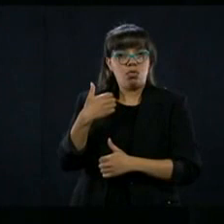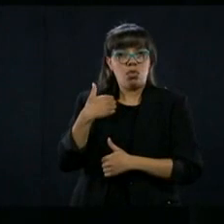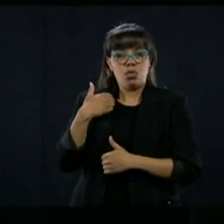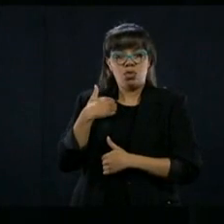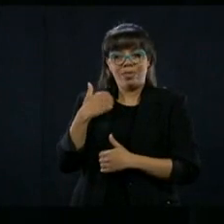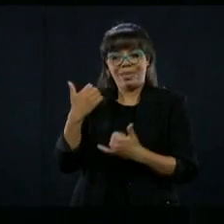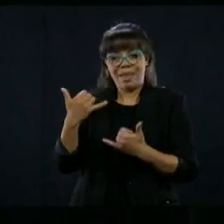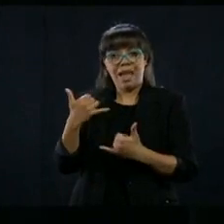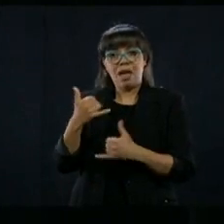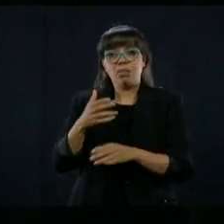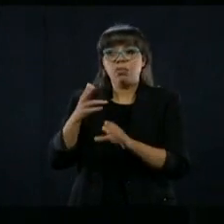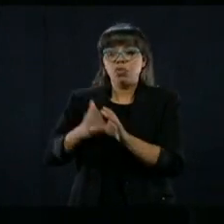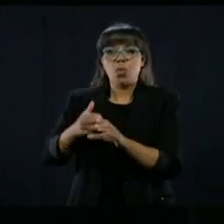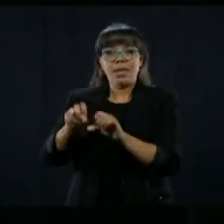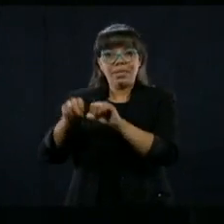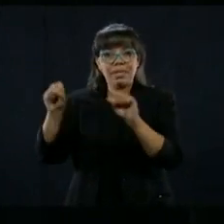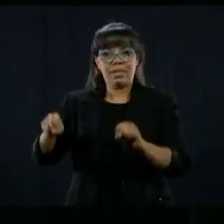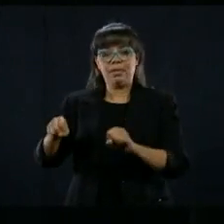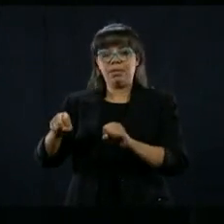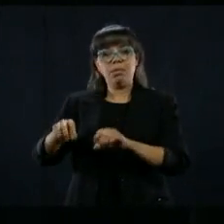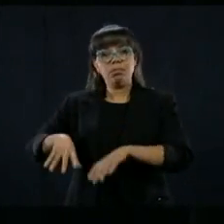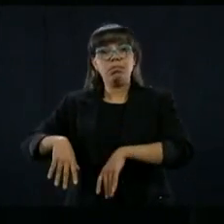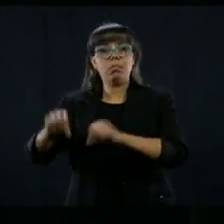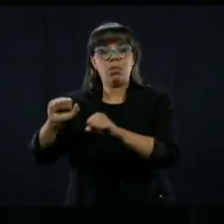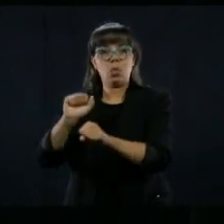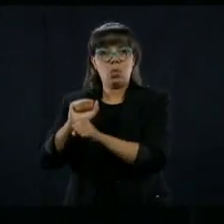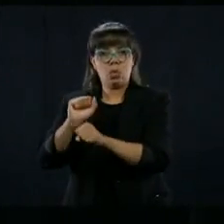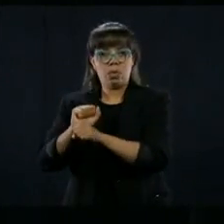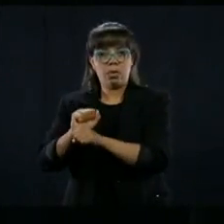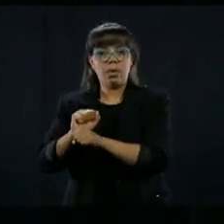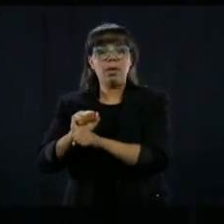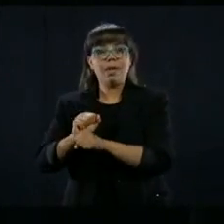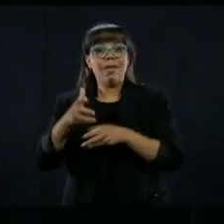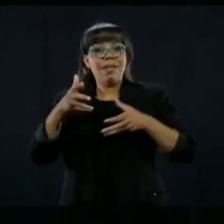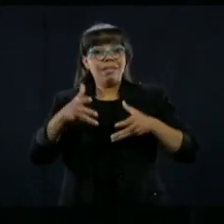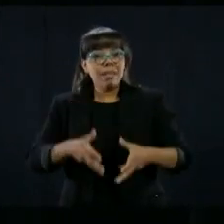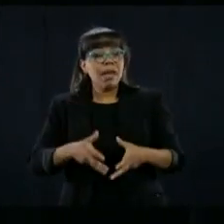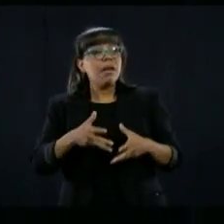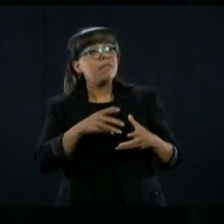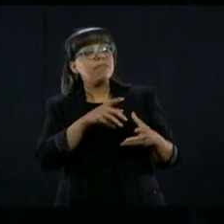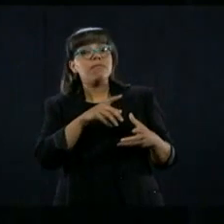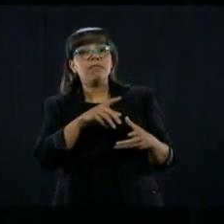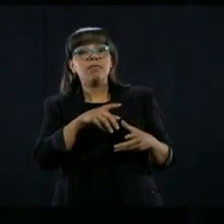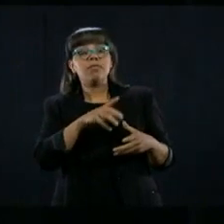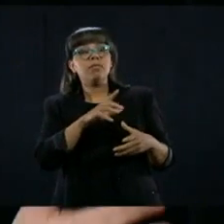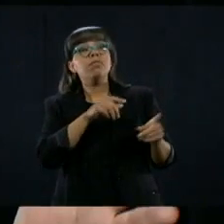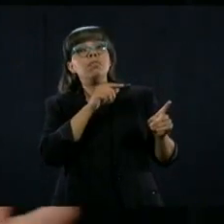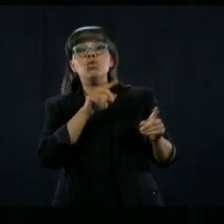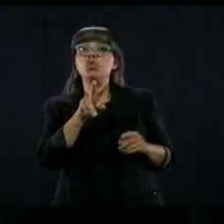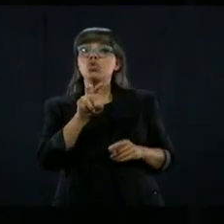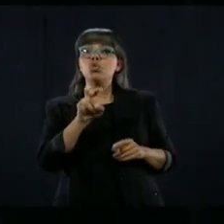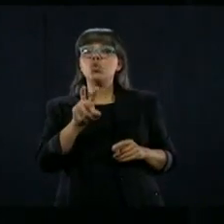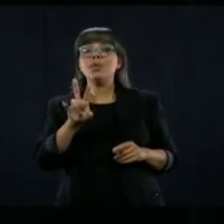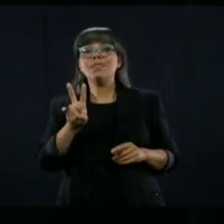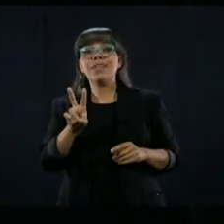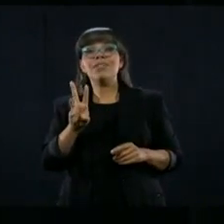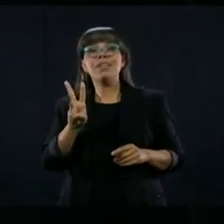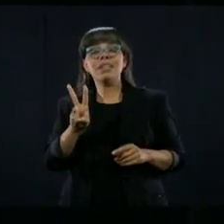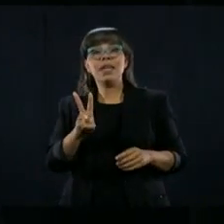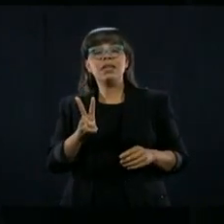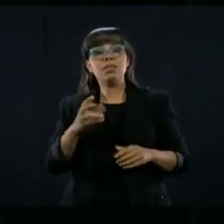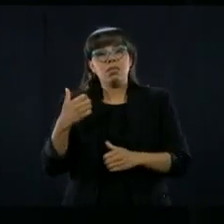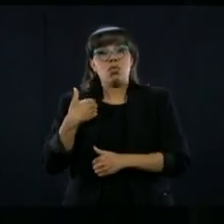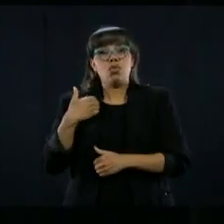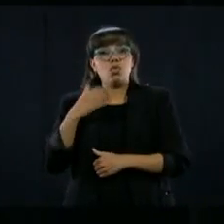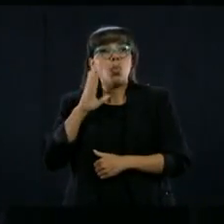and we are supposed to get 276 more soon. That's all what I